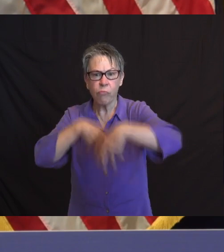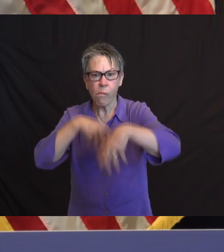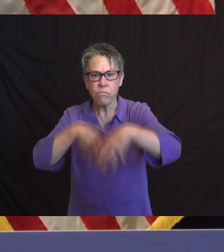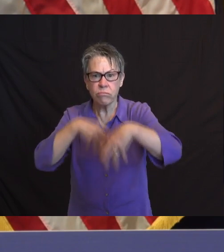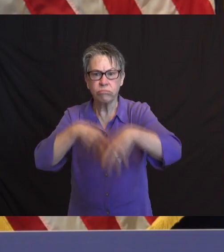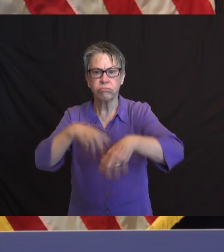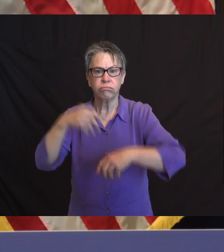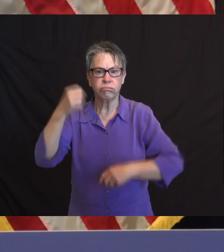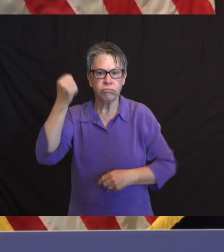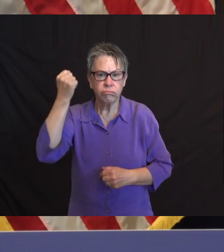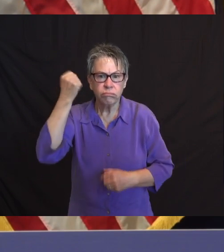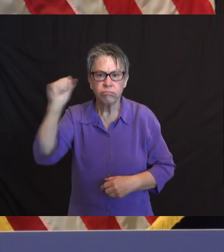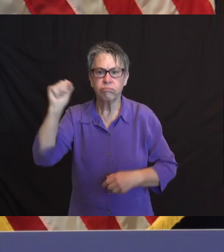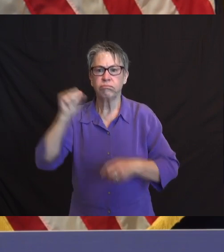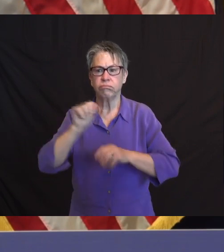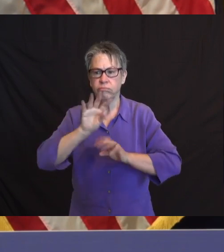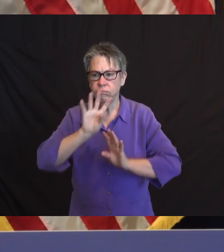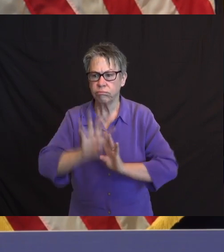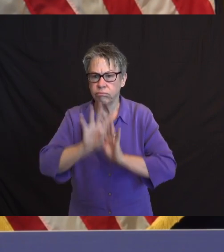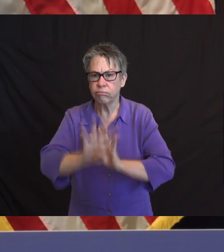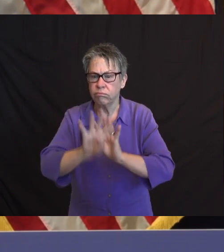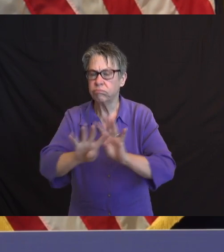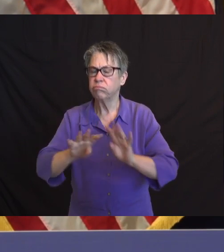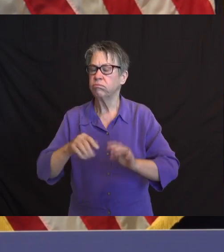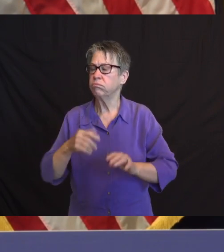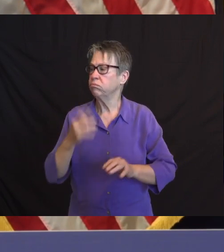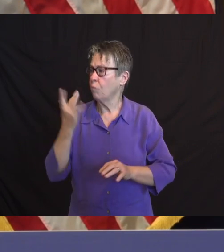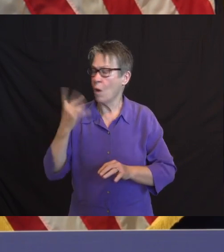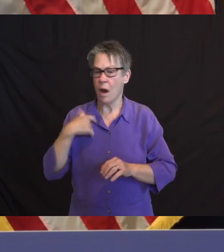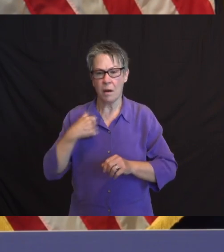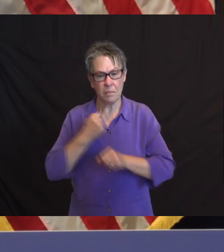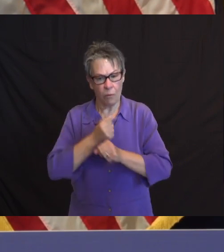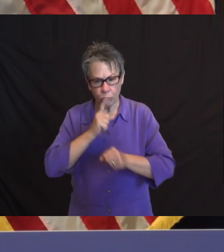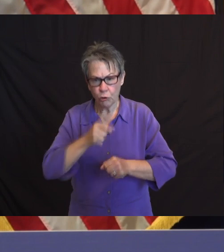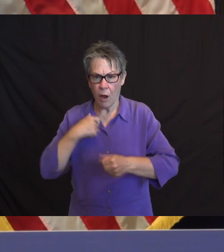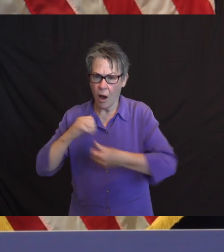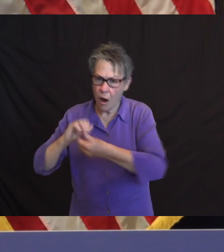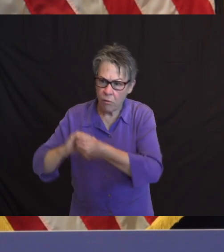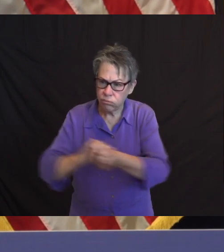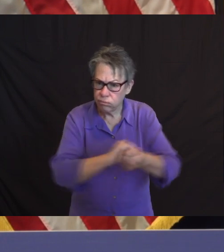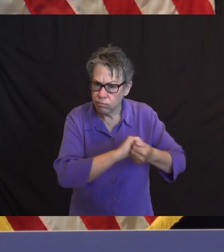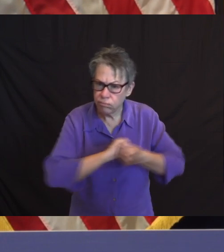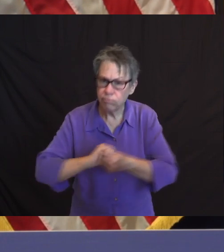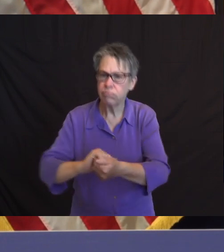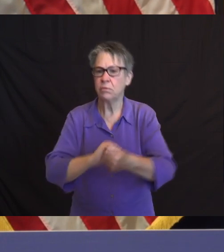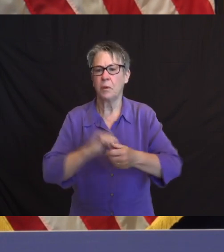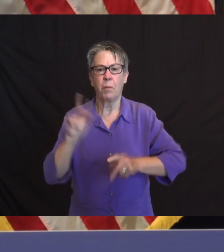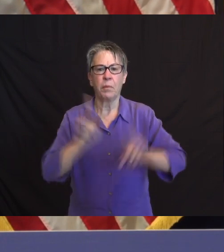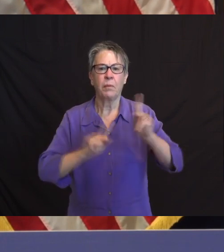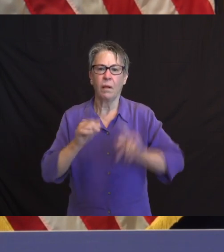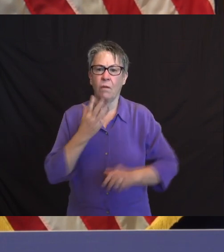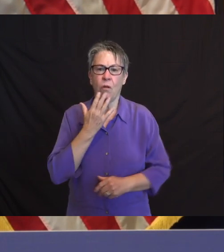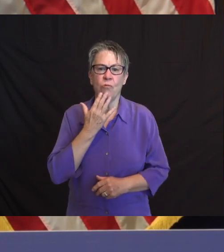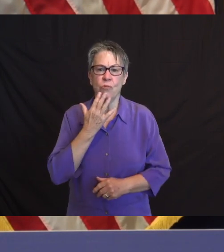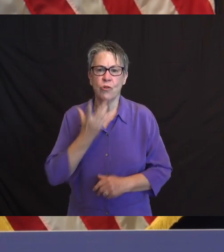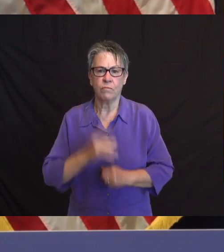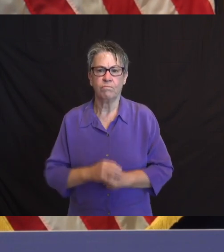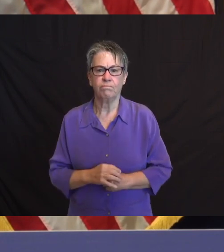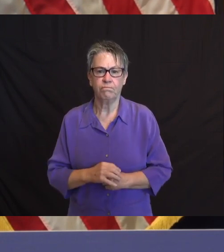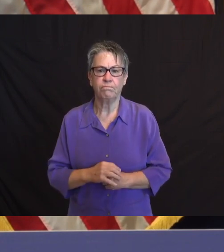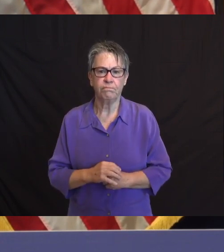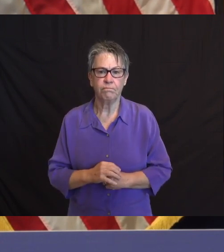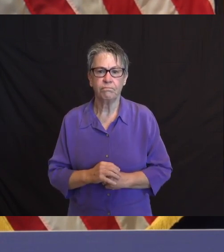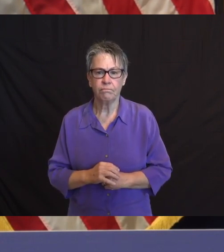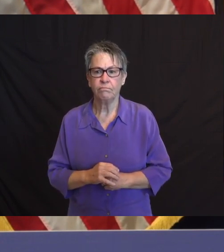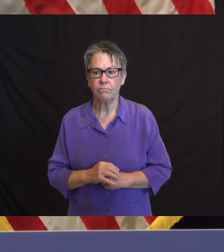and solidarity with our communities of color, particularly when law enforcement is involved in a